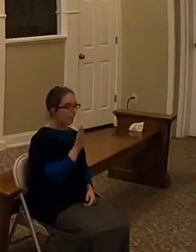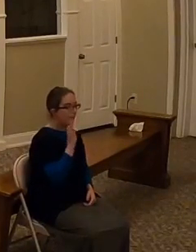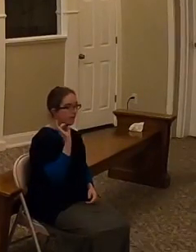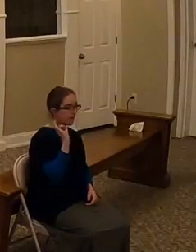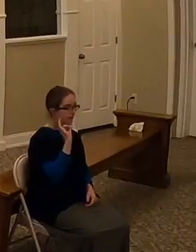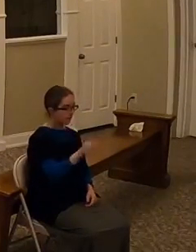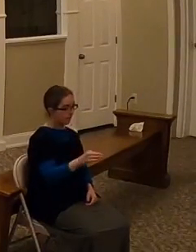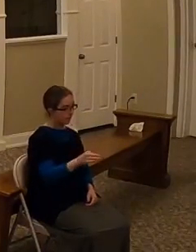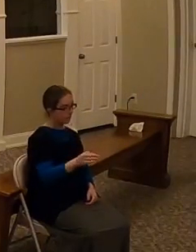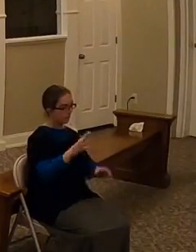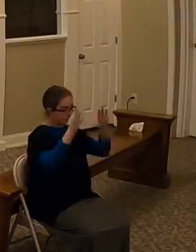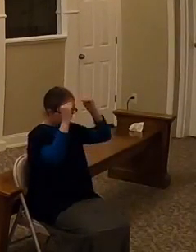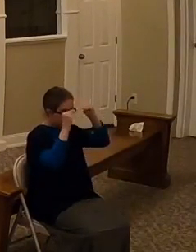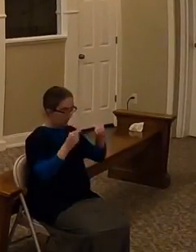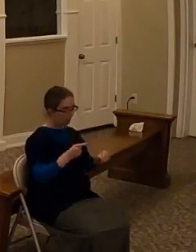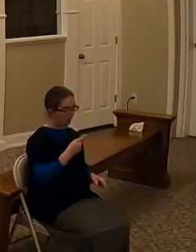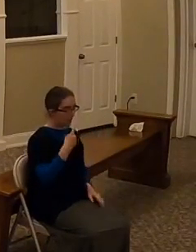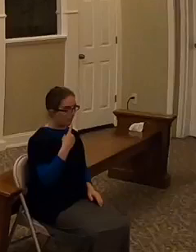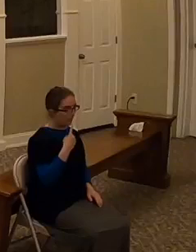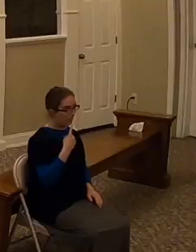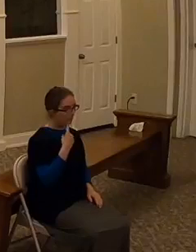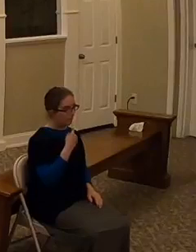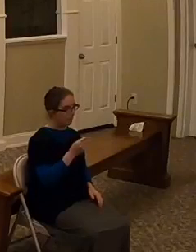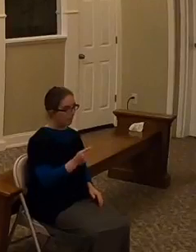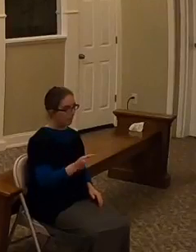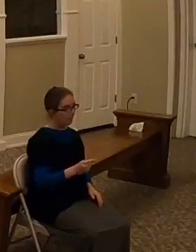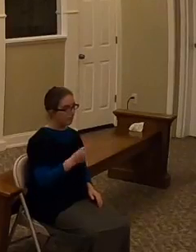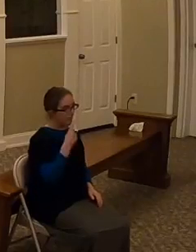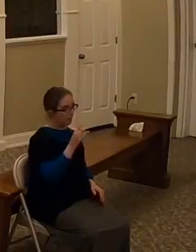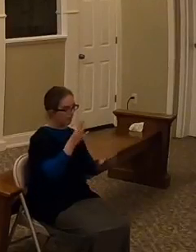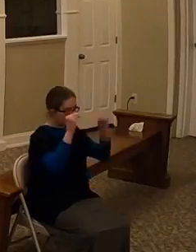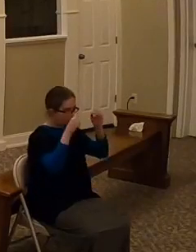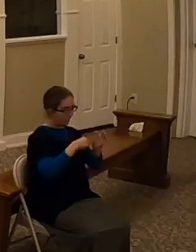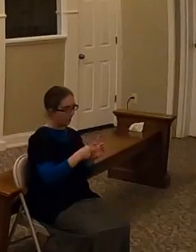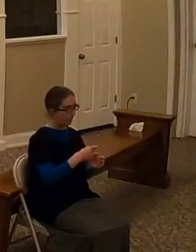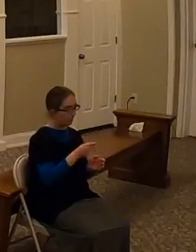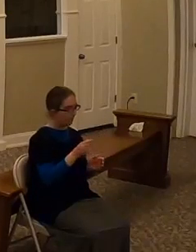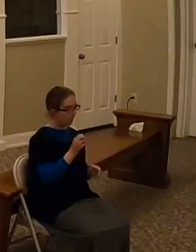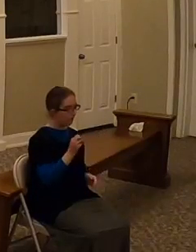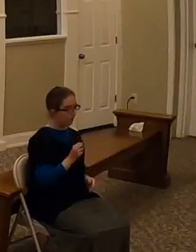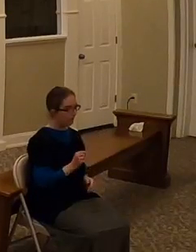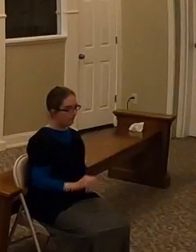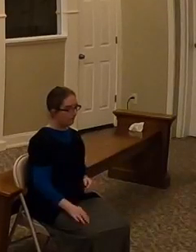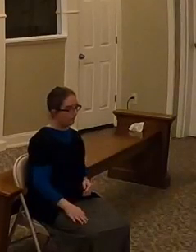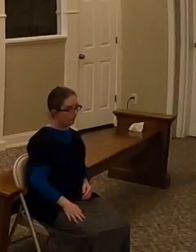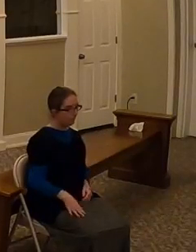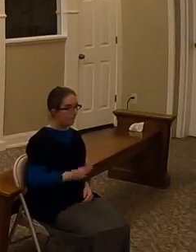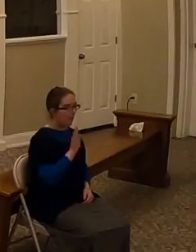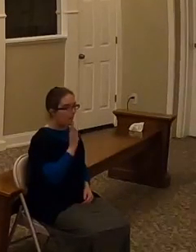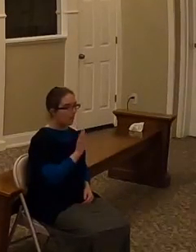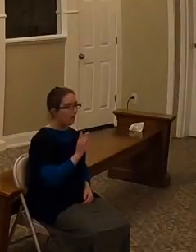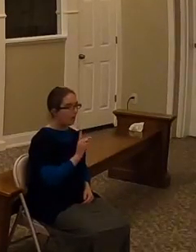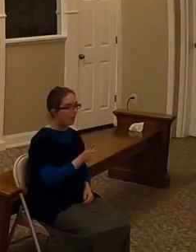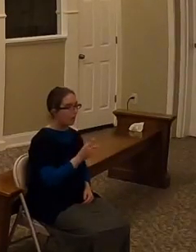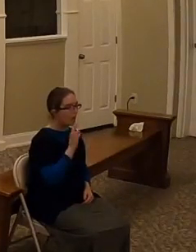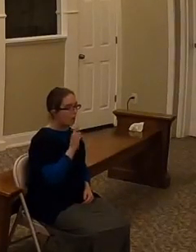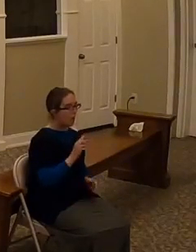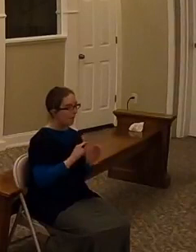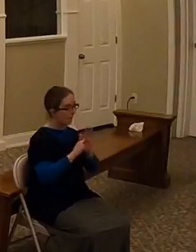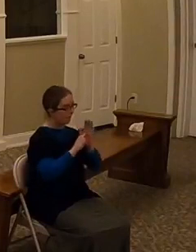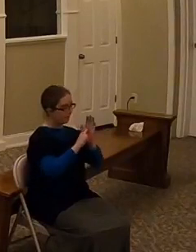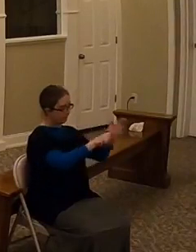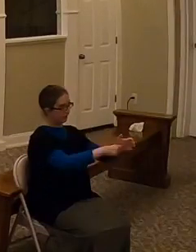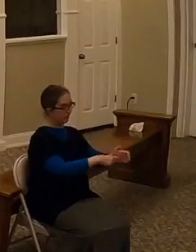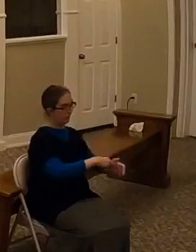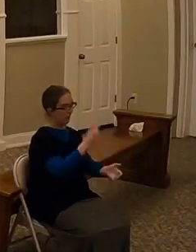you're going to be teaching. I want you to command you to teach these things. Let no man despise thy youth. Look at this. But be thou an example